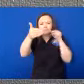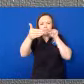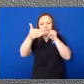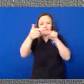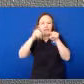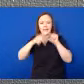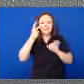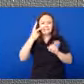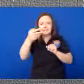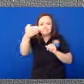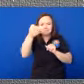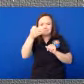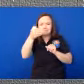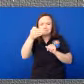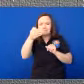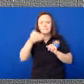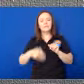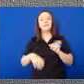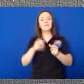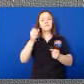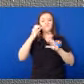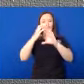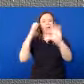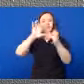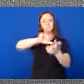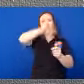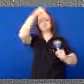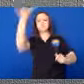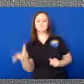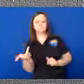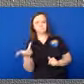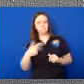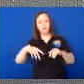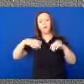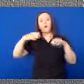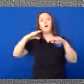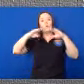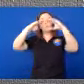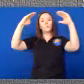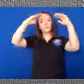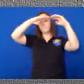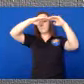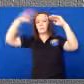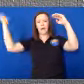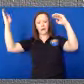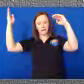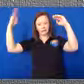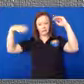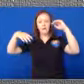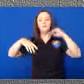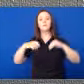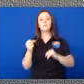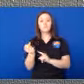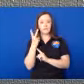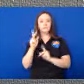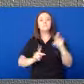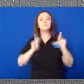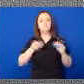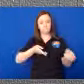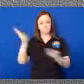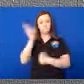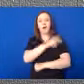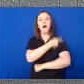were flipped upside down. Entire roofs ripped off. A dozen people were taken to the hospital. Half of them with life-threatening injuries.